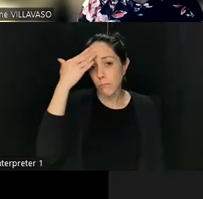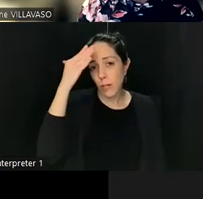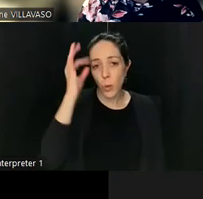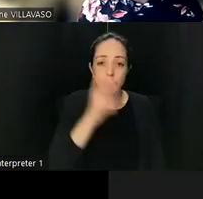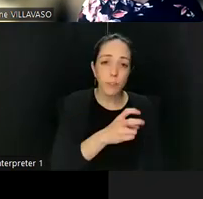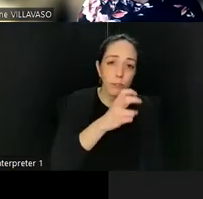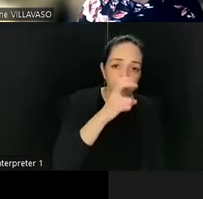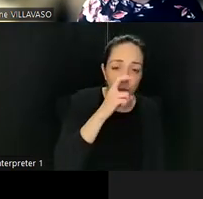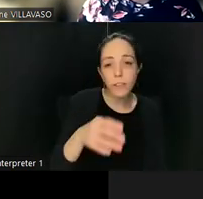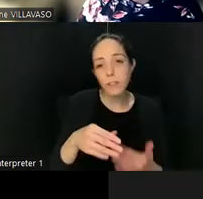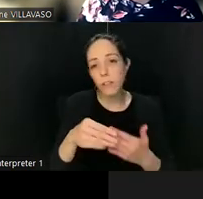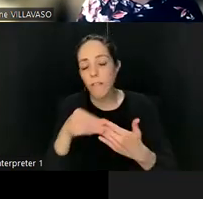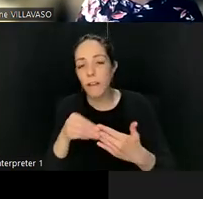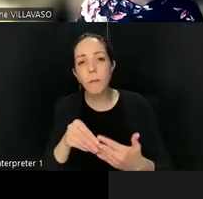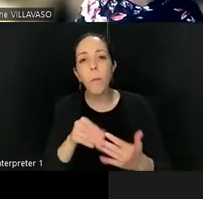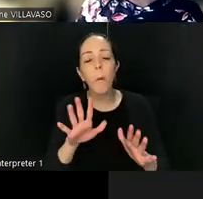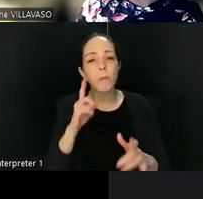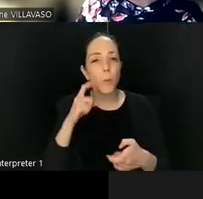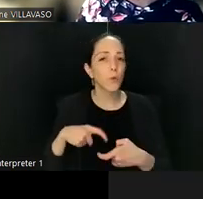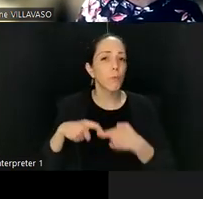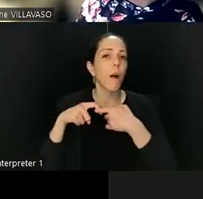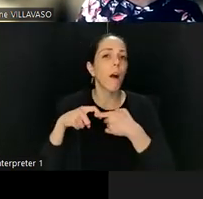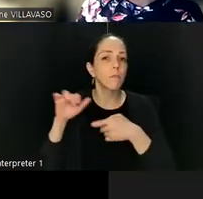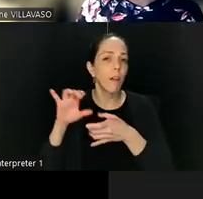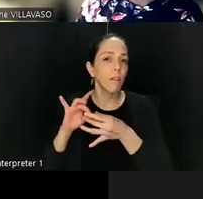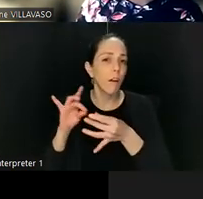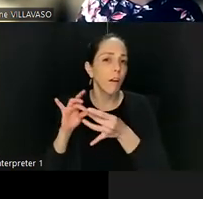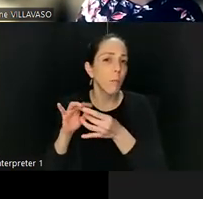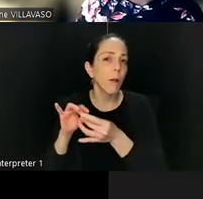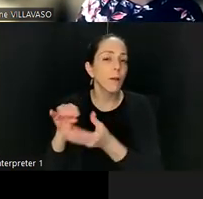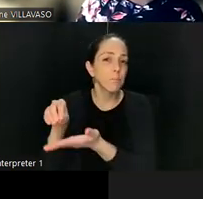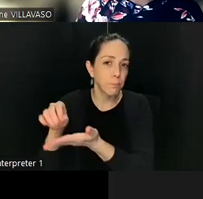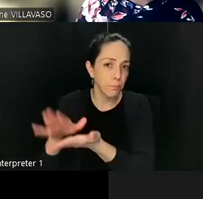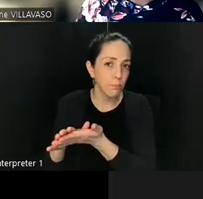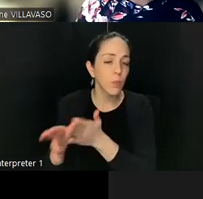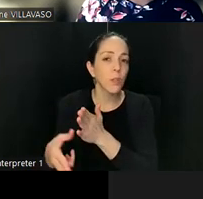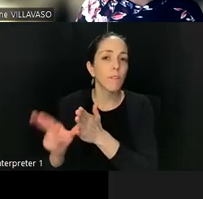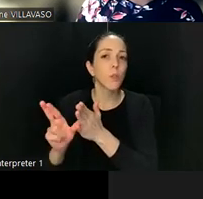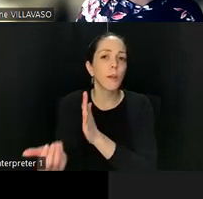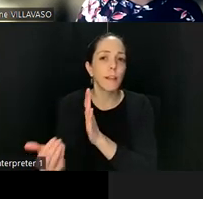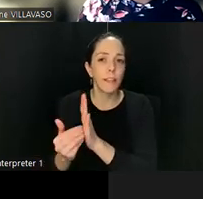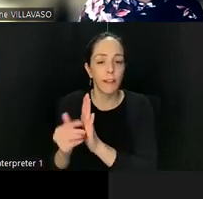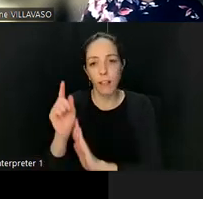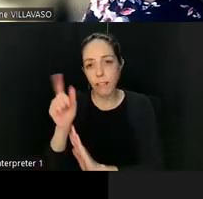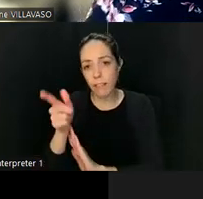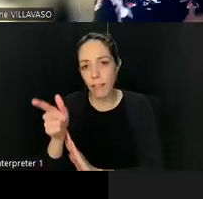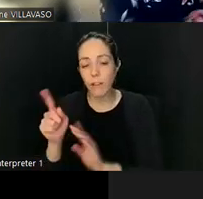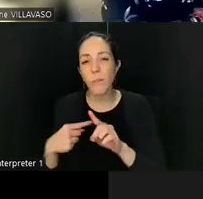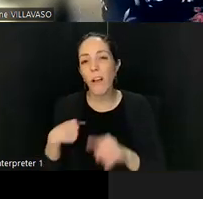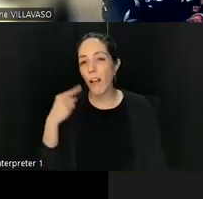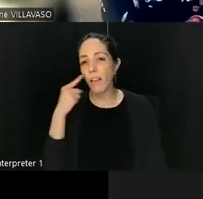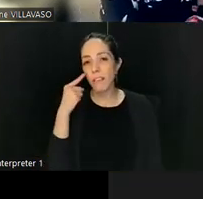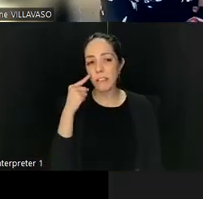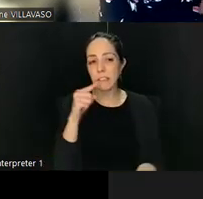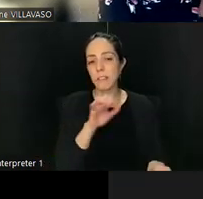is something that they said exists in the policy, which I imagine would be like the PSF type of documents or